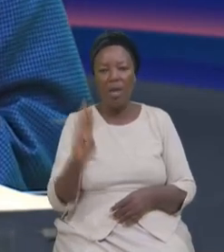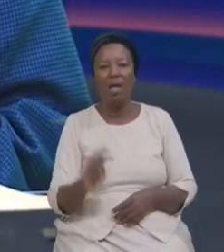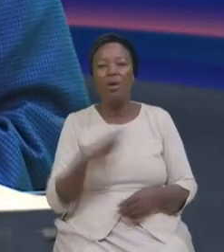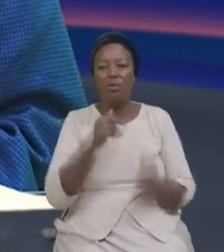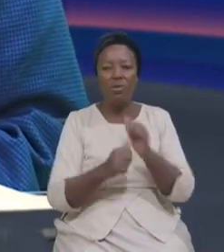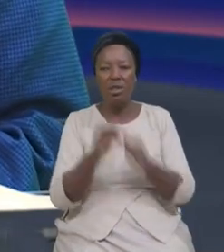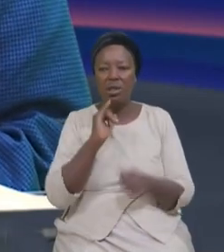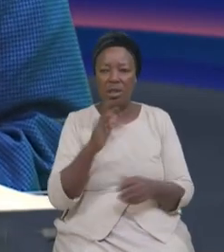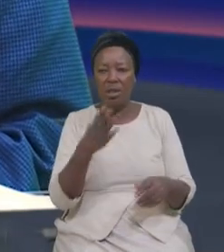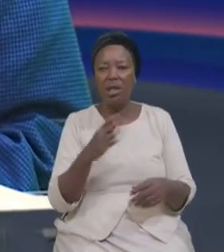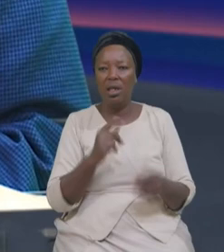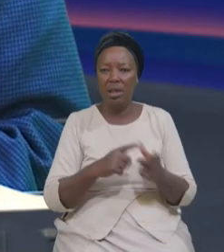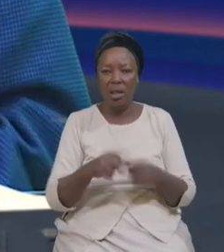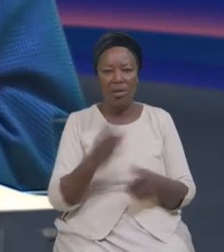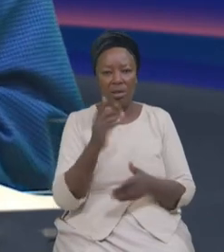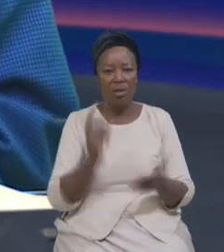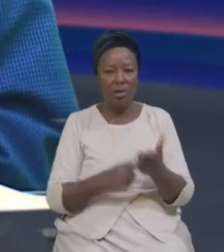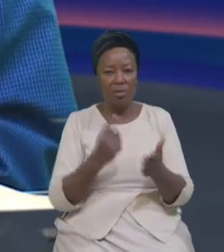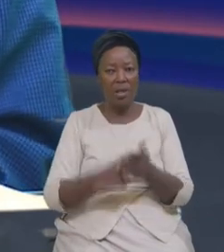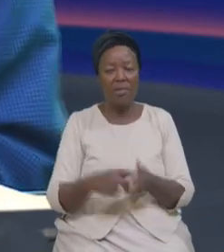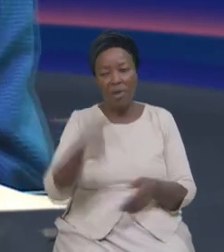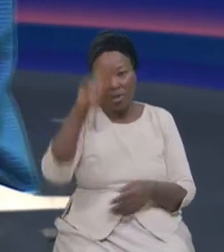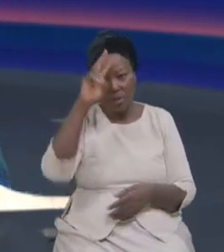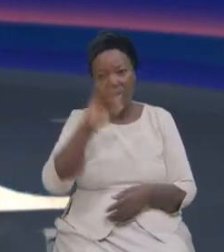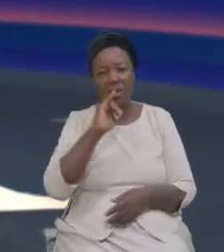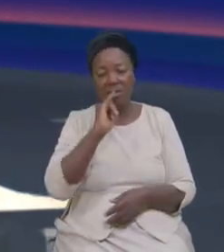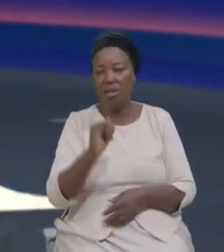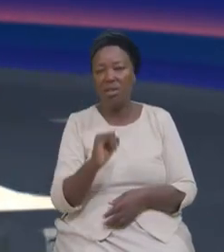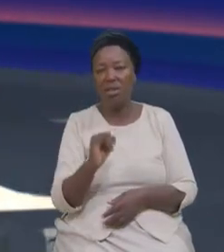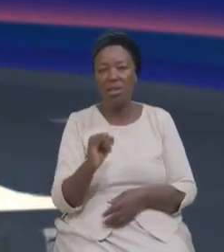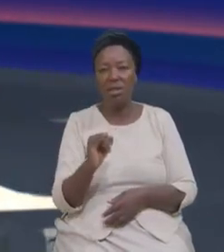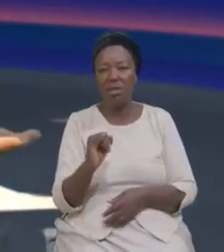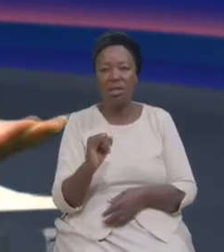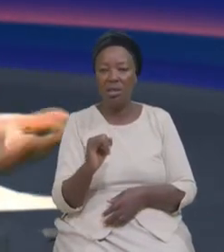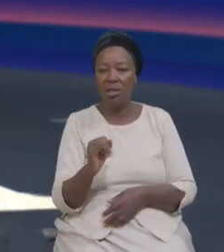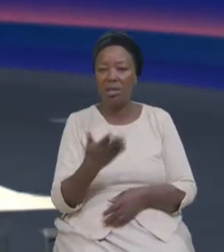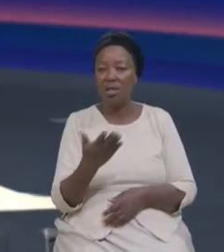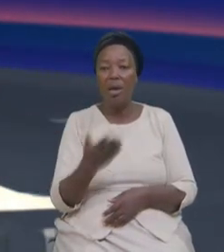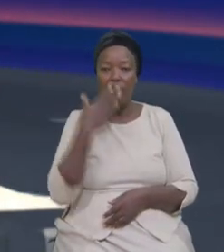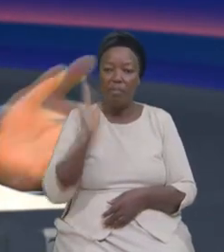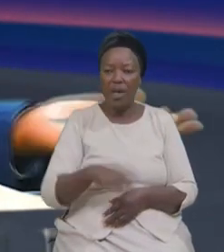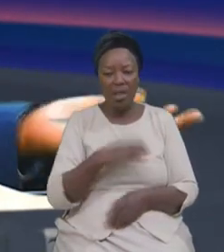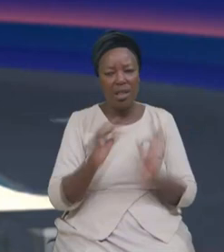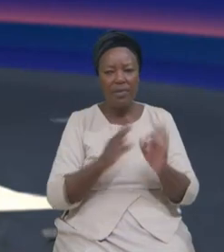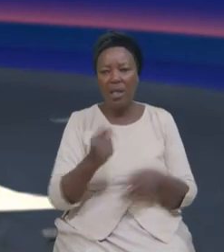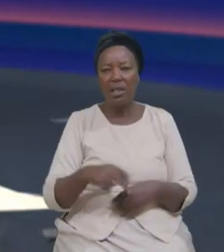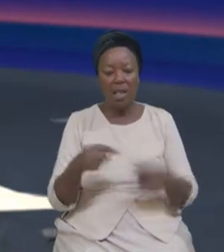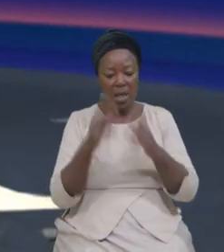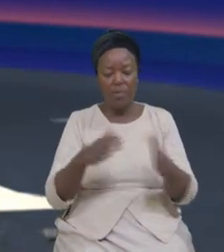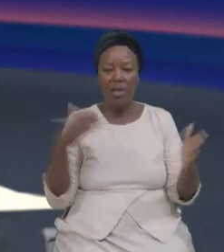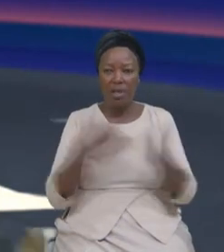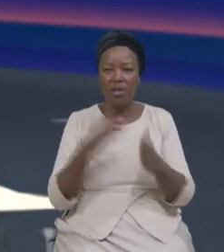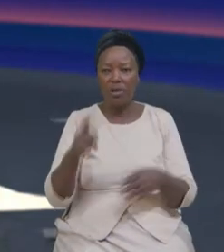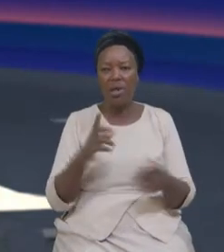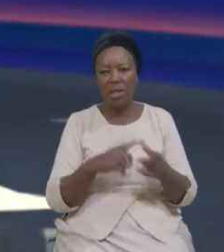sometimes ignorance is bliss. If there are enemies against you and you don't know about them, if there are plans